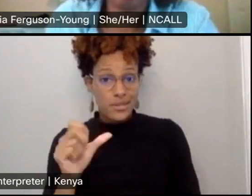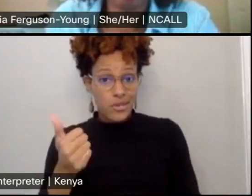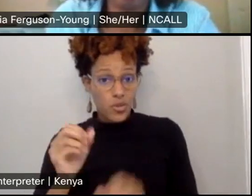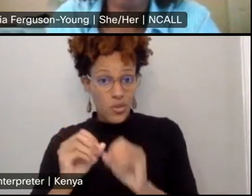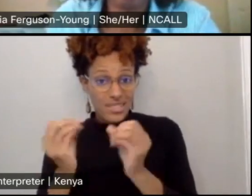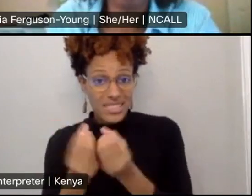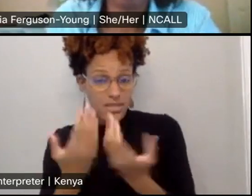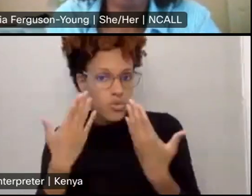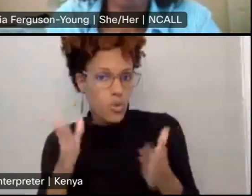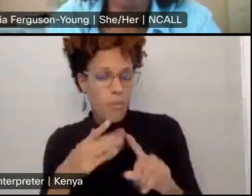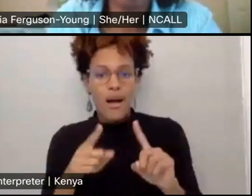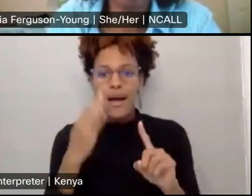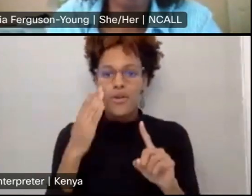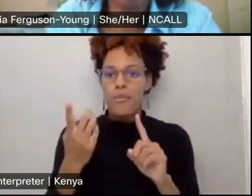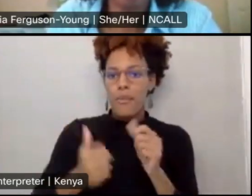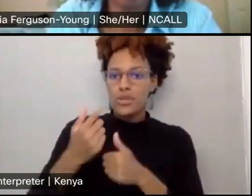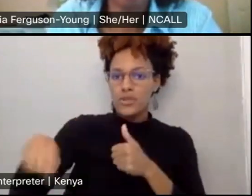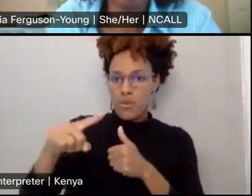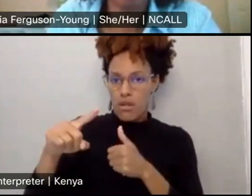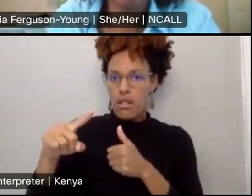mean, I know most of you work in the